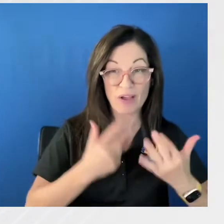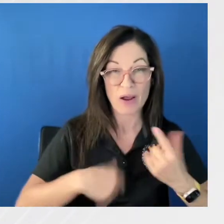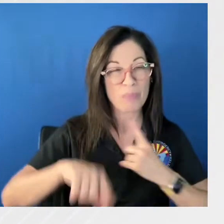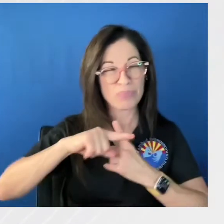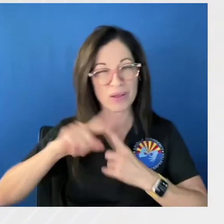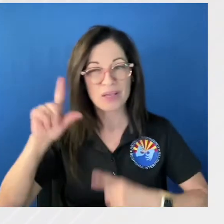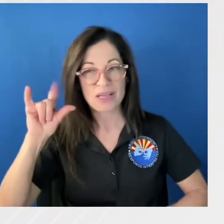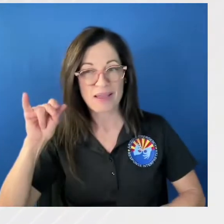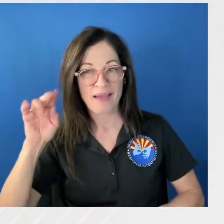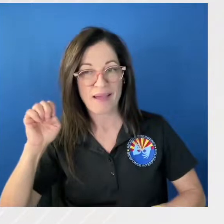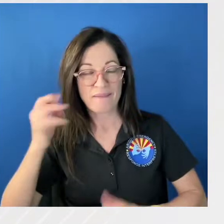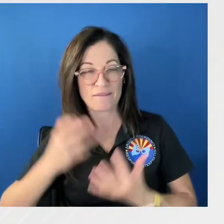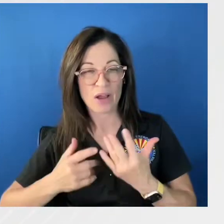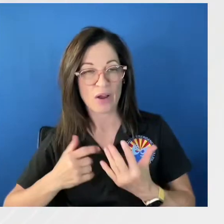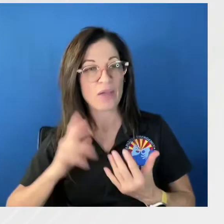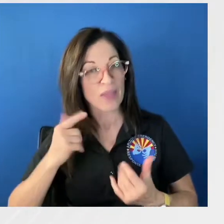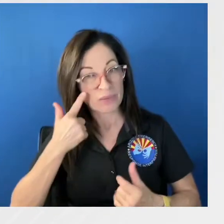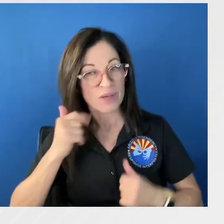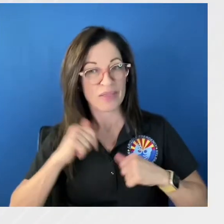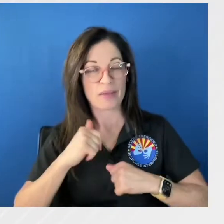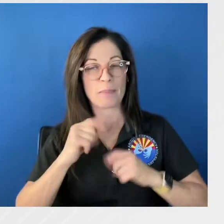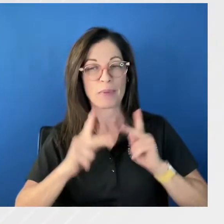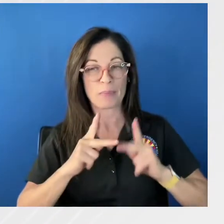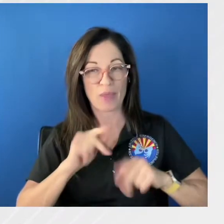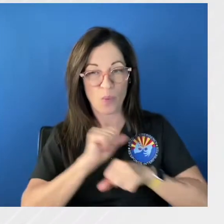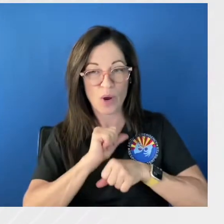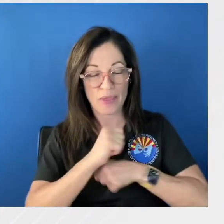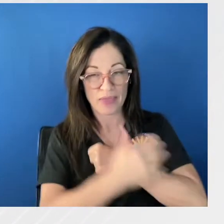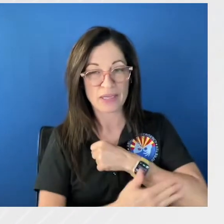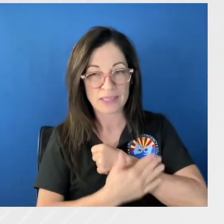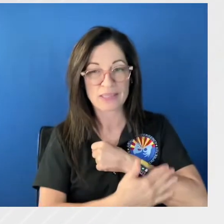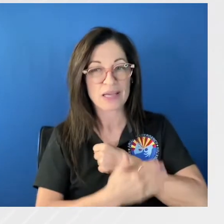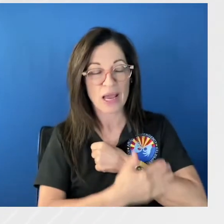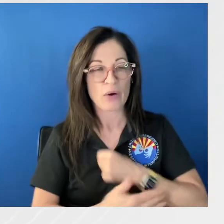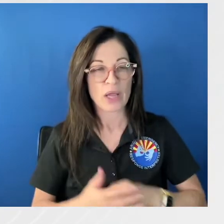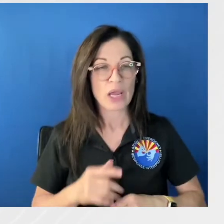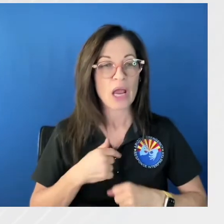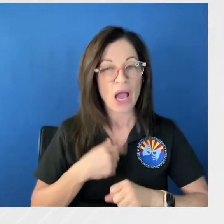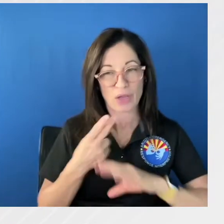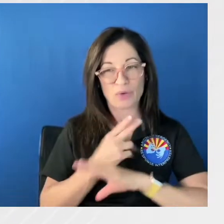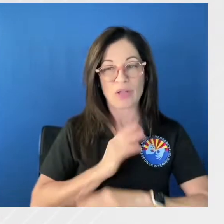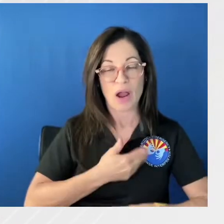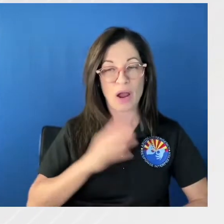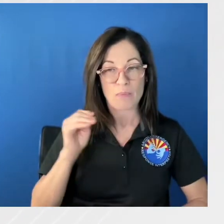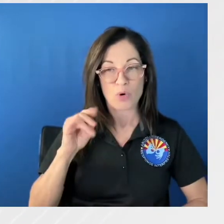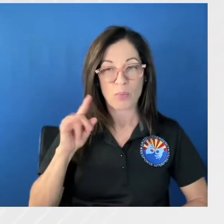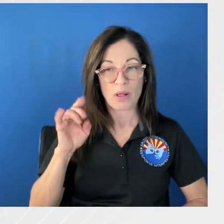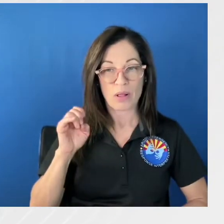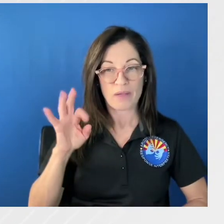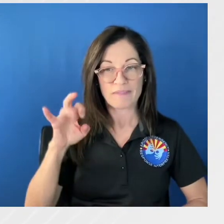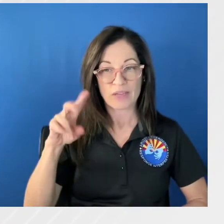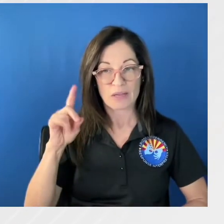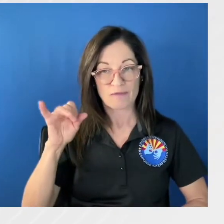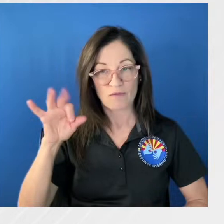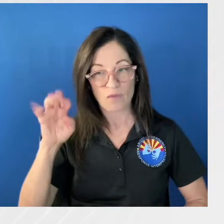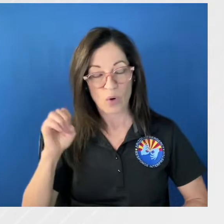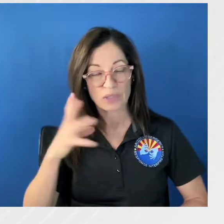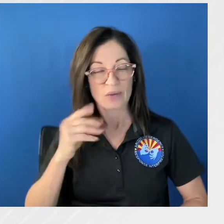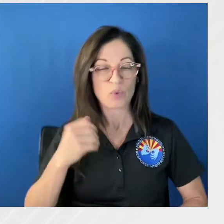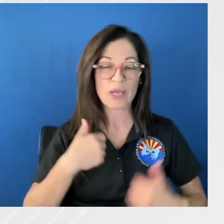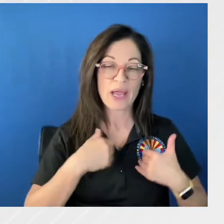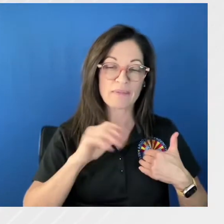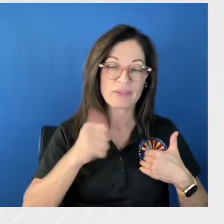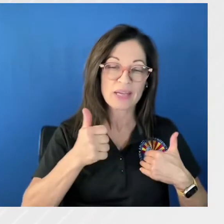dedication of the folks here in the county. I threw my mobile field force at it. Our municipal police departments, of which there are 10 in San Bernardino